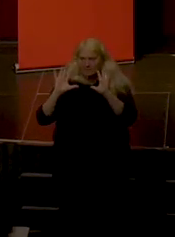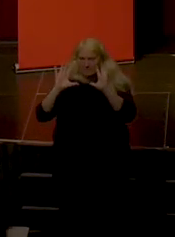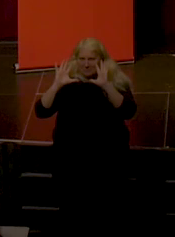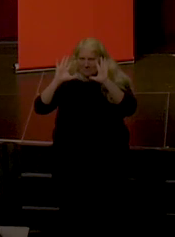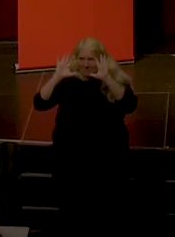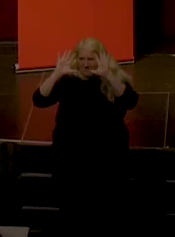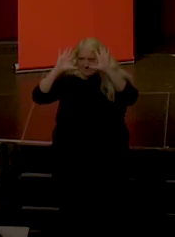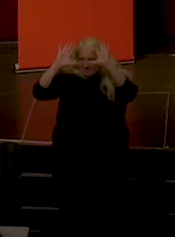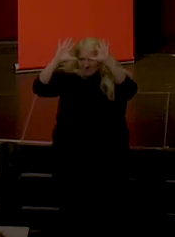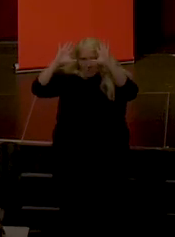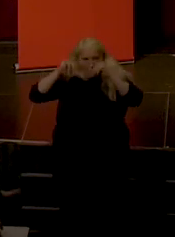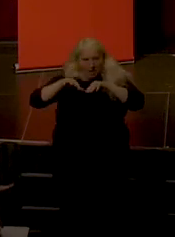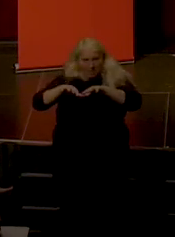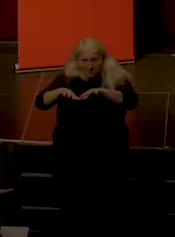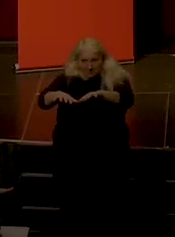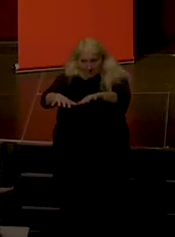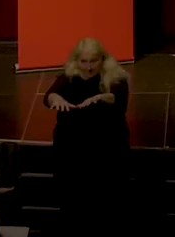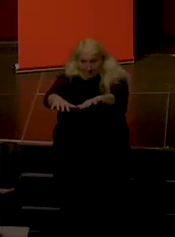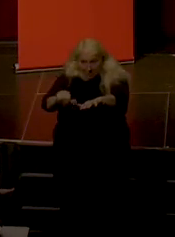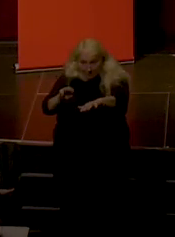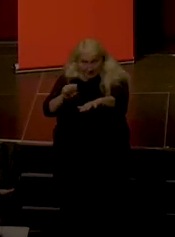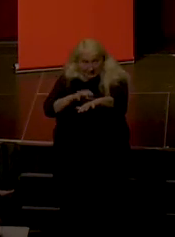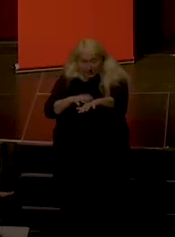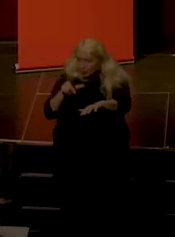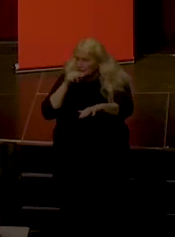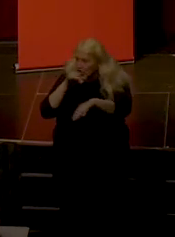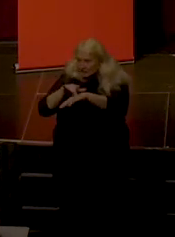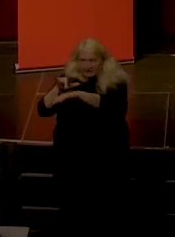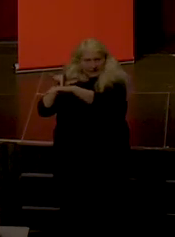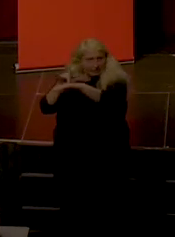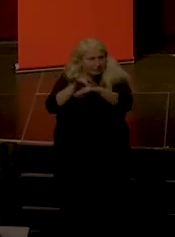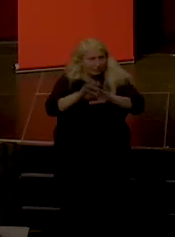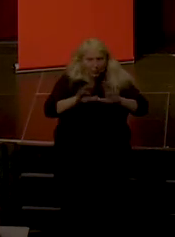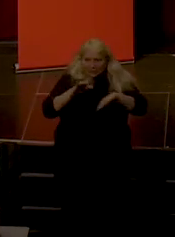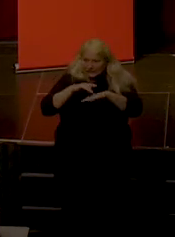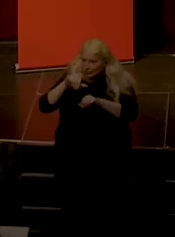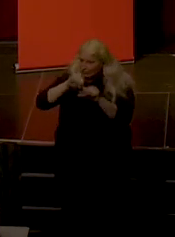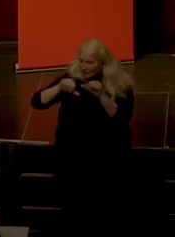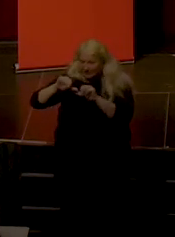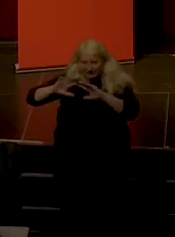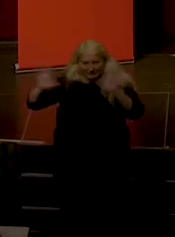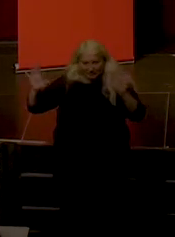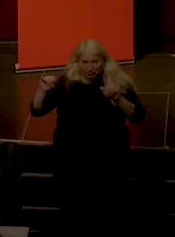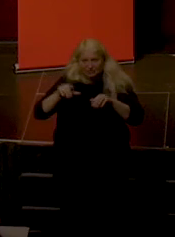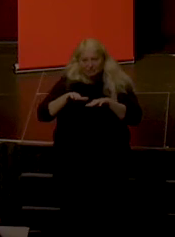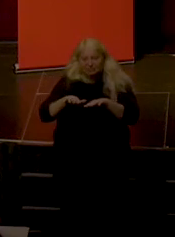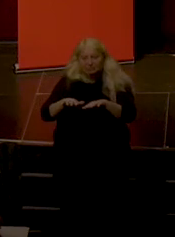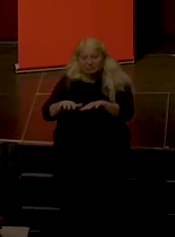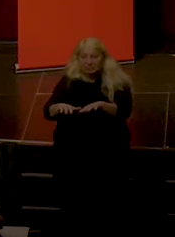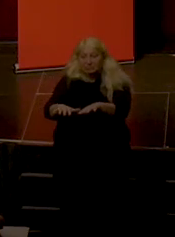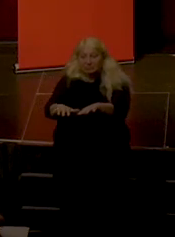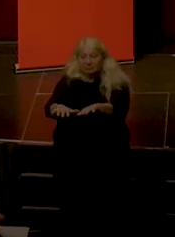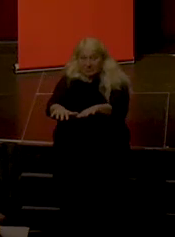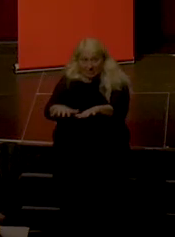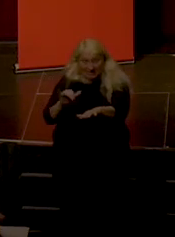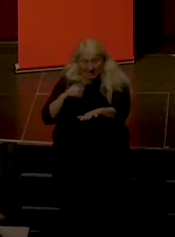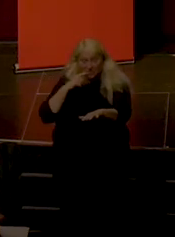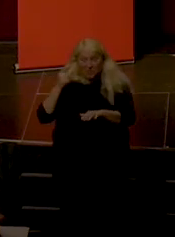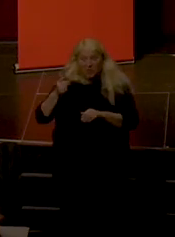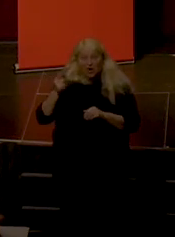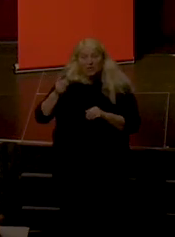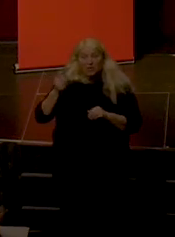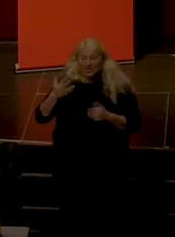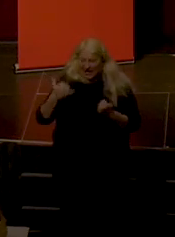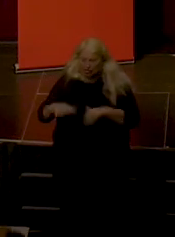Okay, you're in your bubble, so you're not touching anybody else. You're not popping anybody else's bubble, right? All right, one, two,